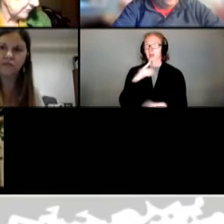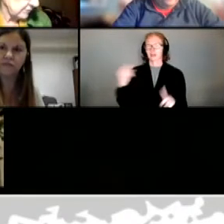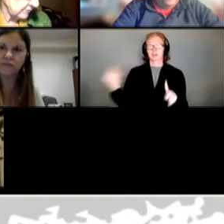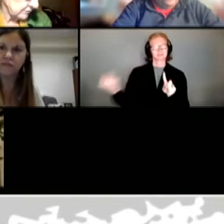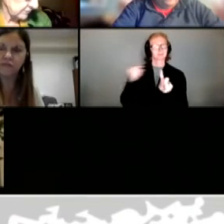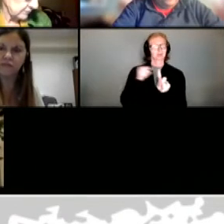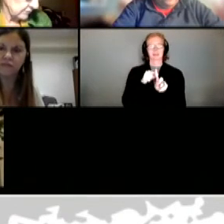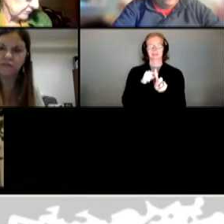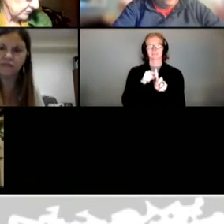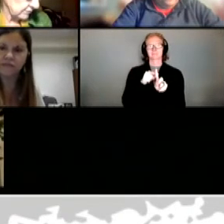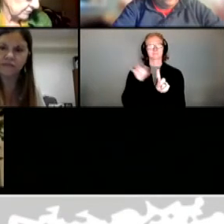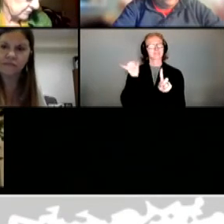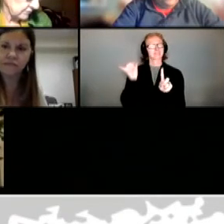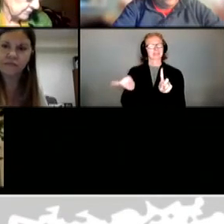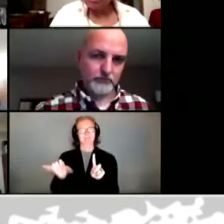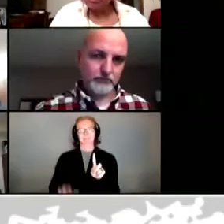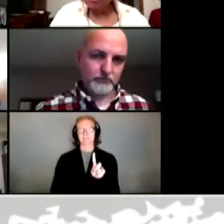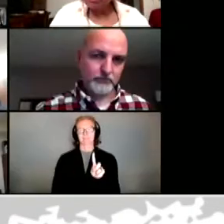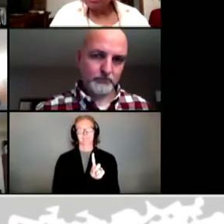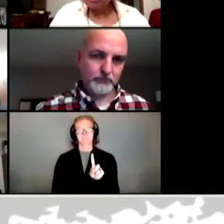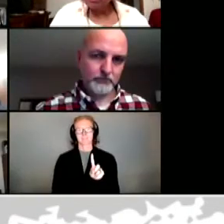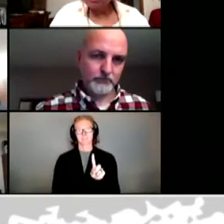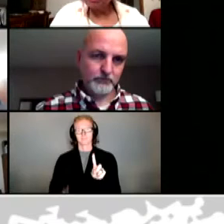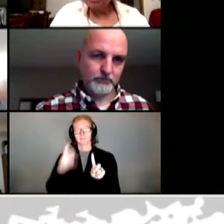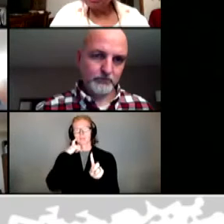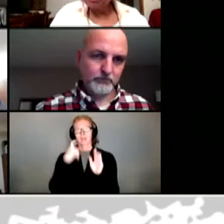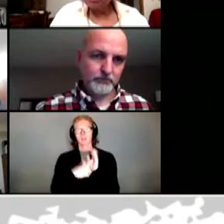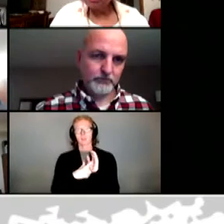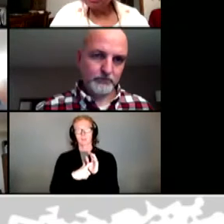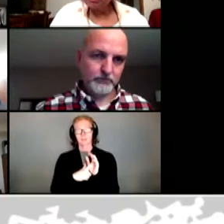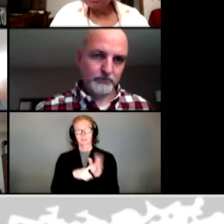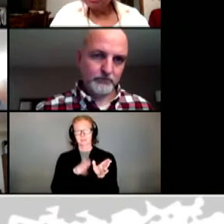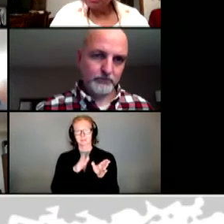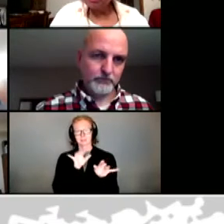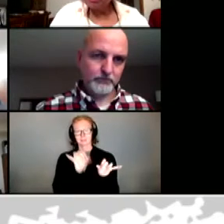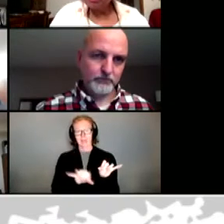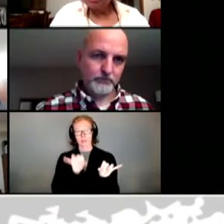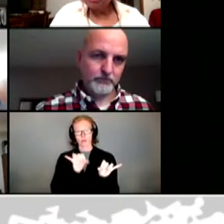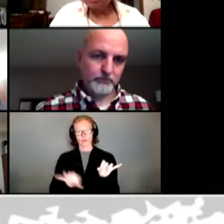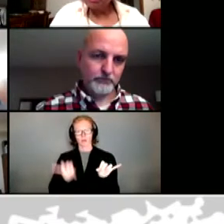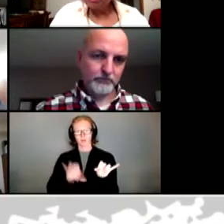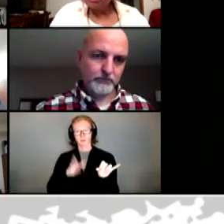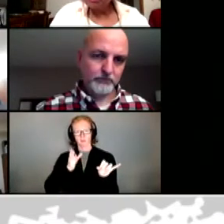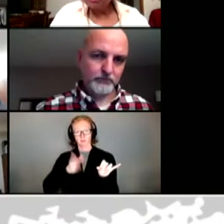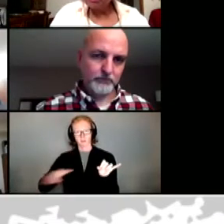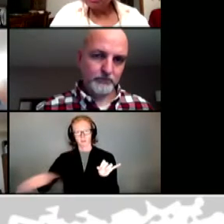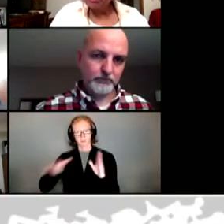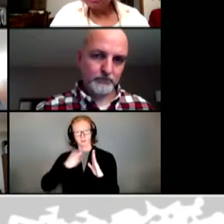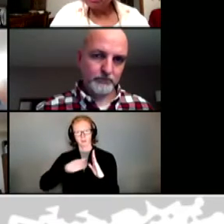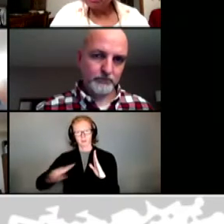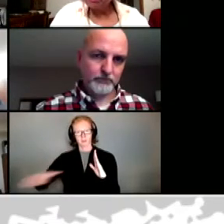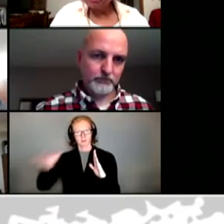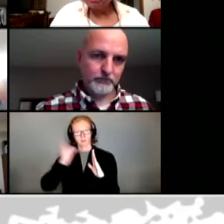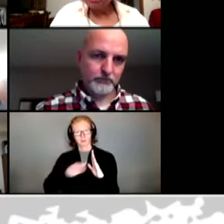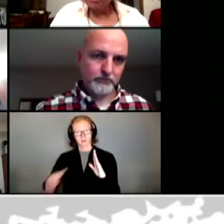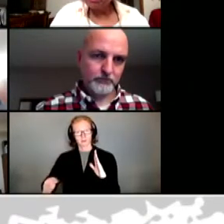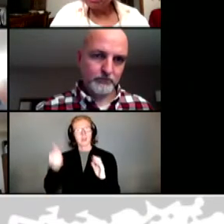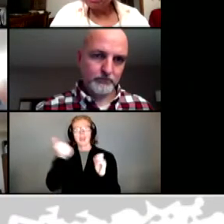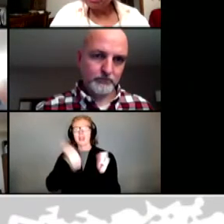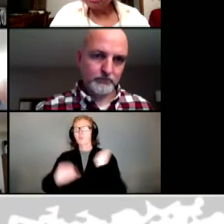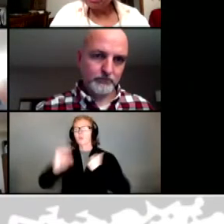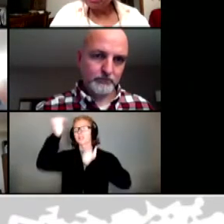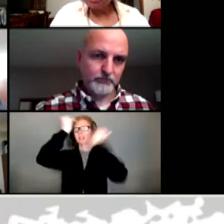the same thing. I'm noticing a pattern. Everyone here is incredibly